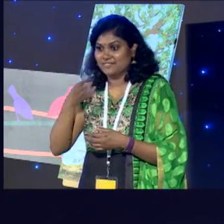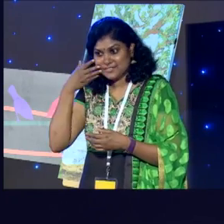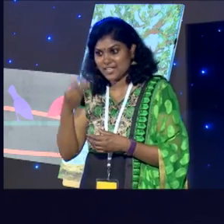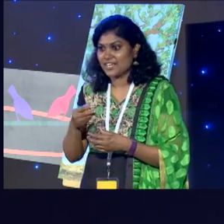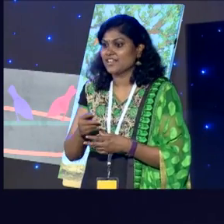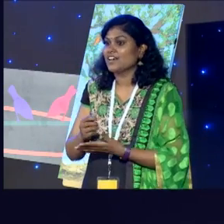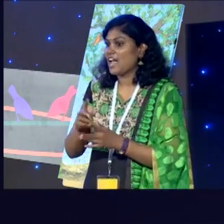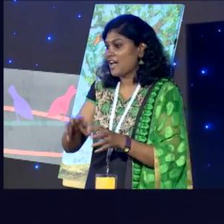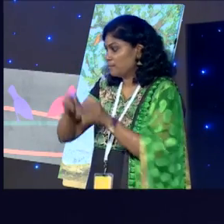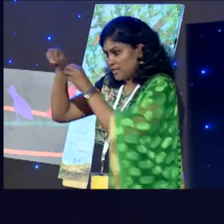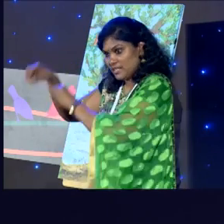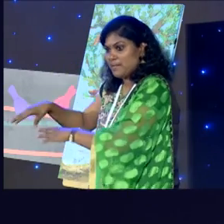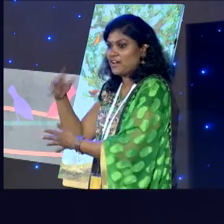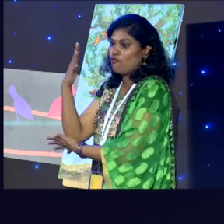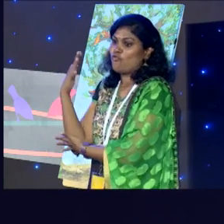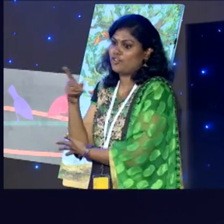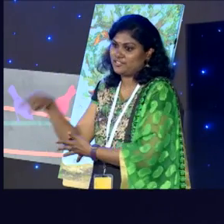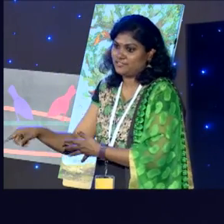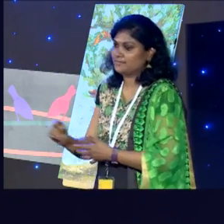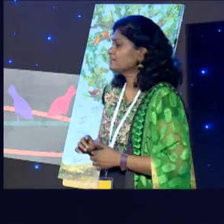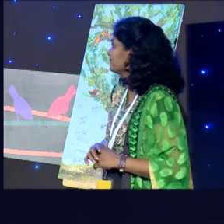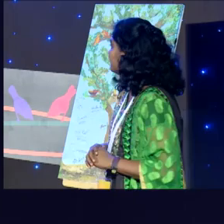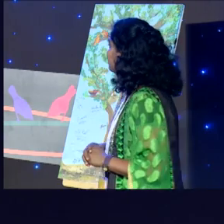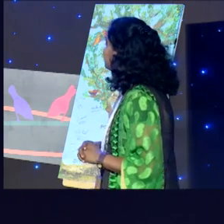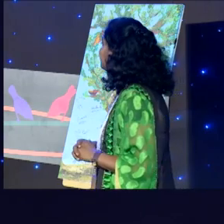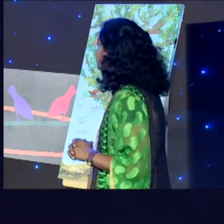And we have a twofold impact.